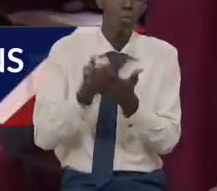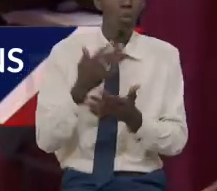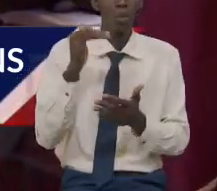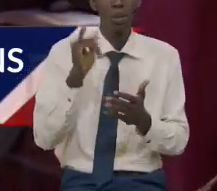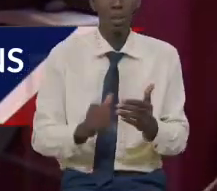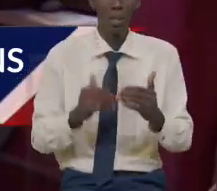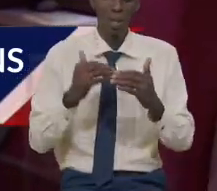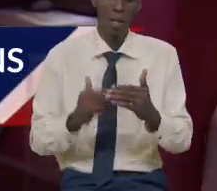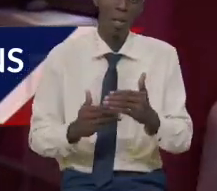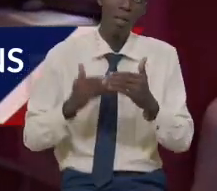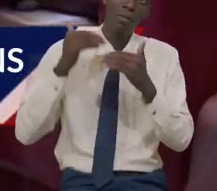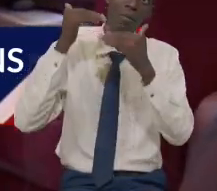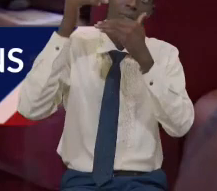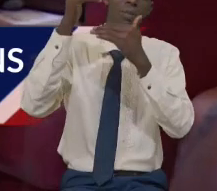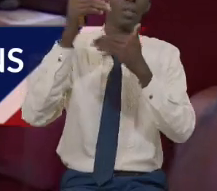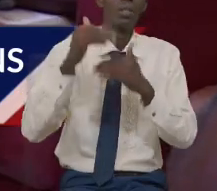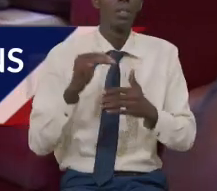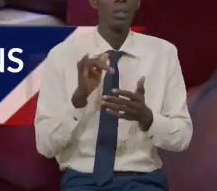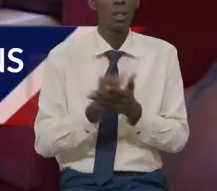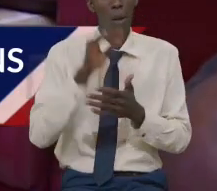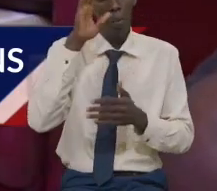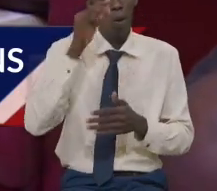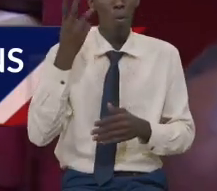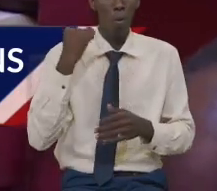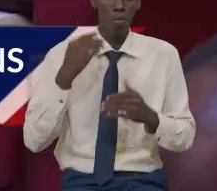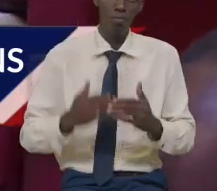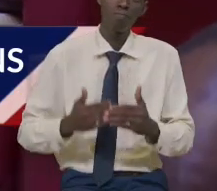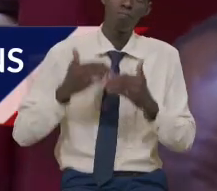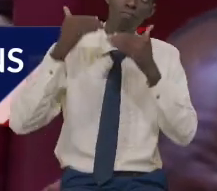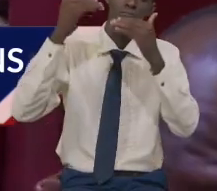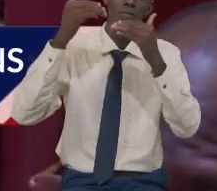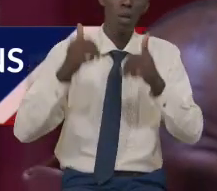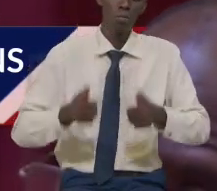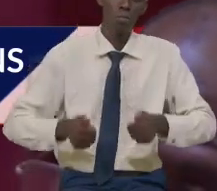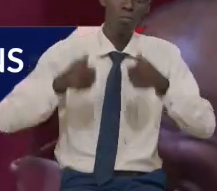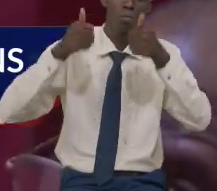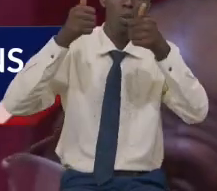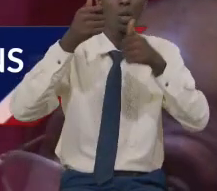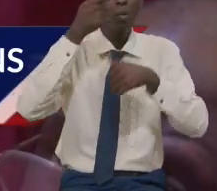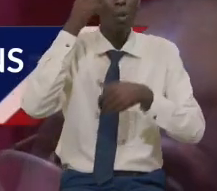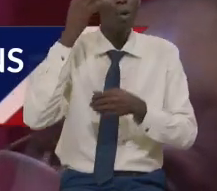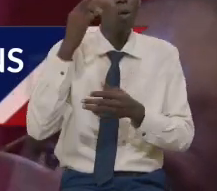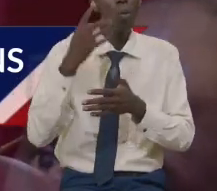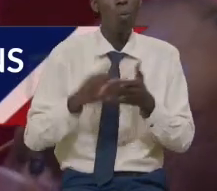advanced. He was lifted up. He was promoted because of what he had